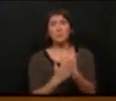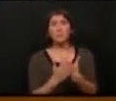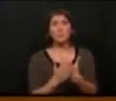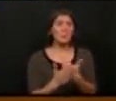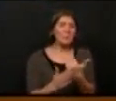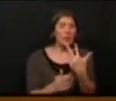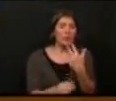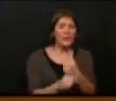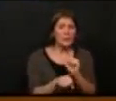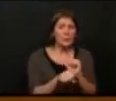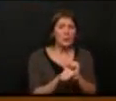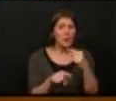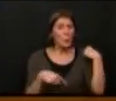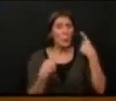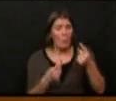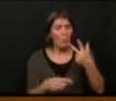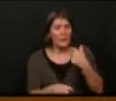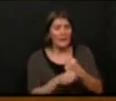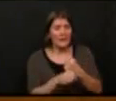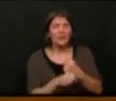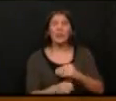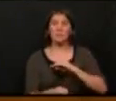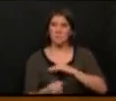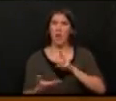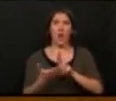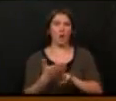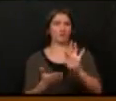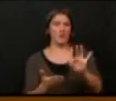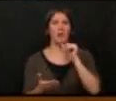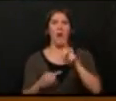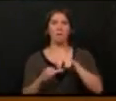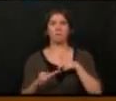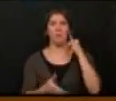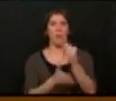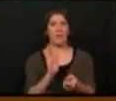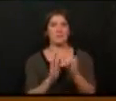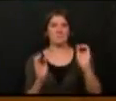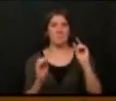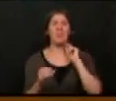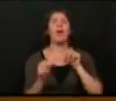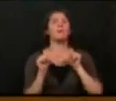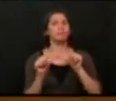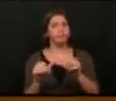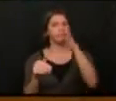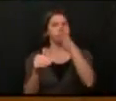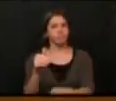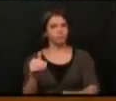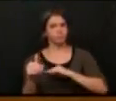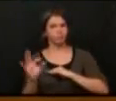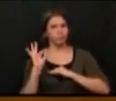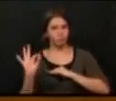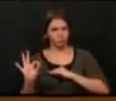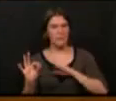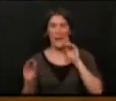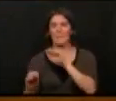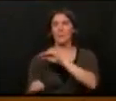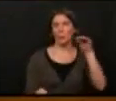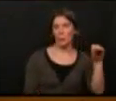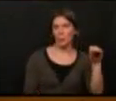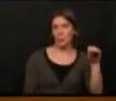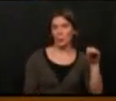3 years into it. They fulfilled their contract. We have them sign a three-year contract. So they fulfilled their contract and moved on